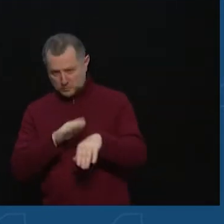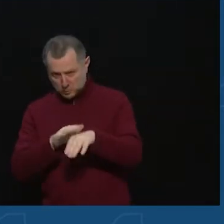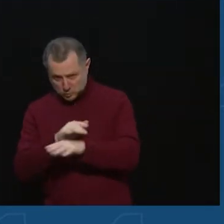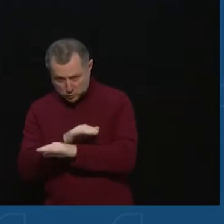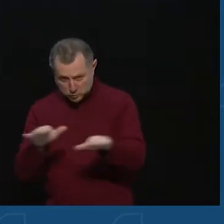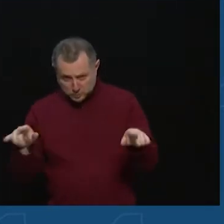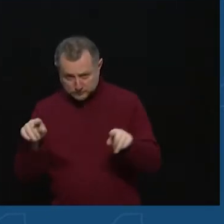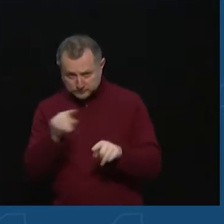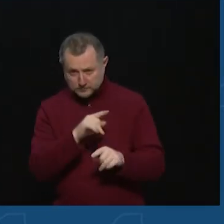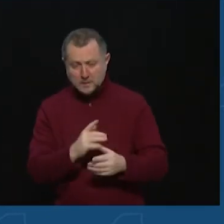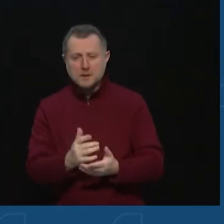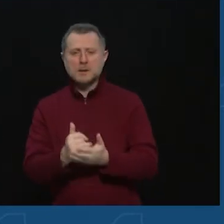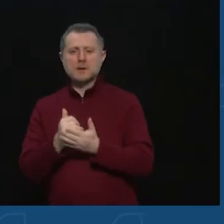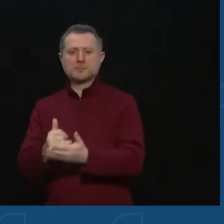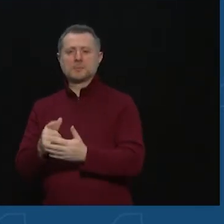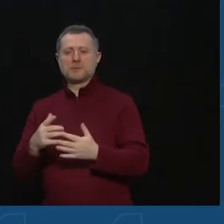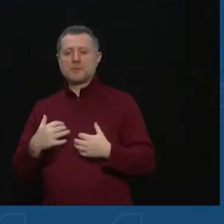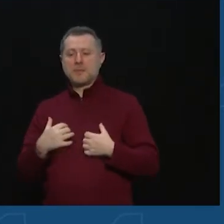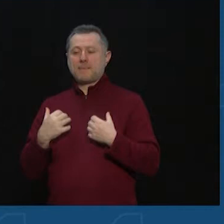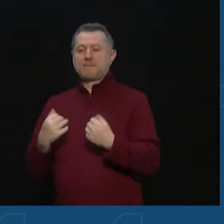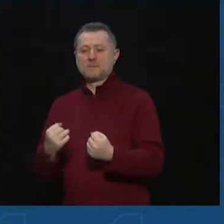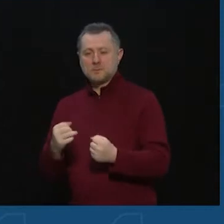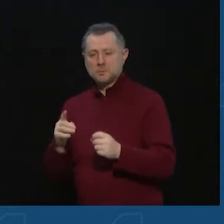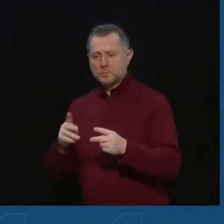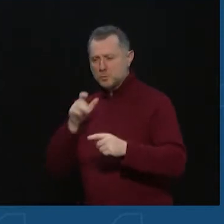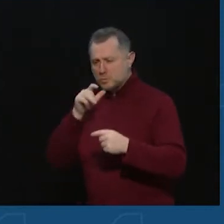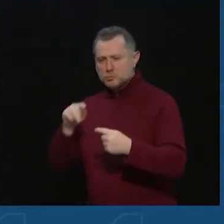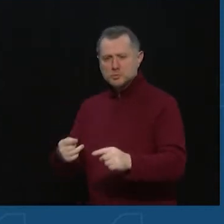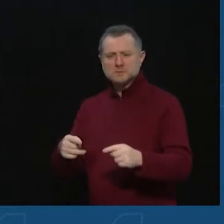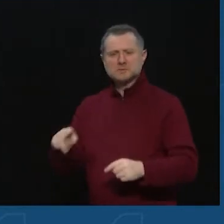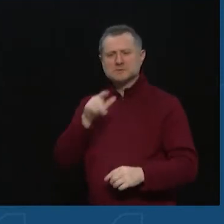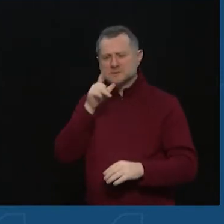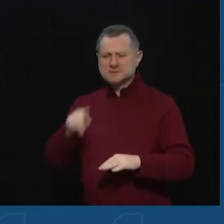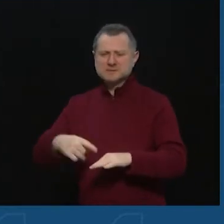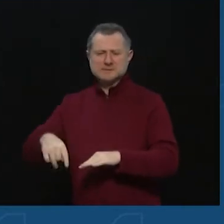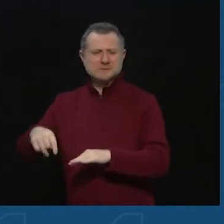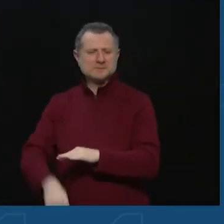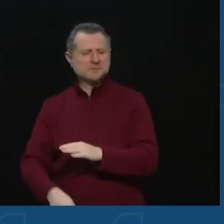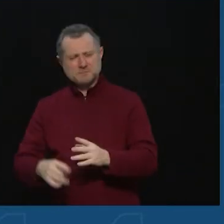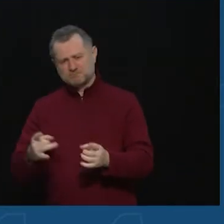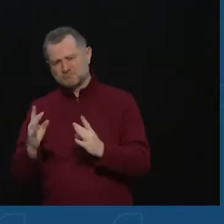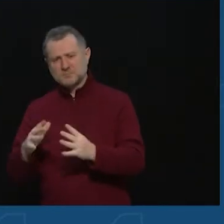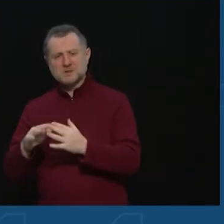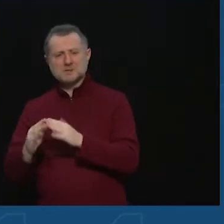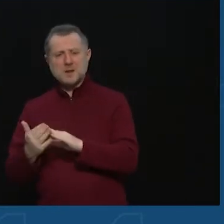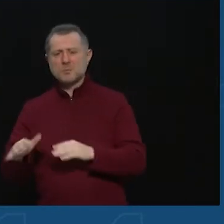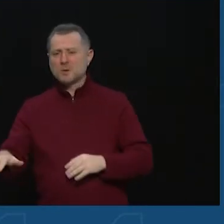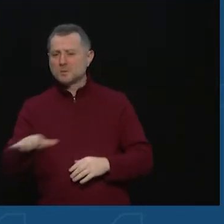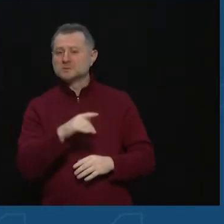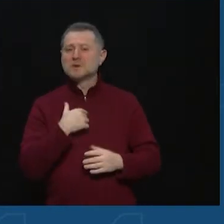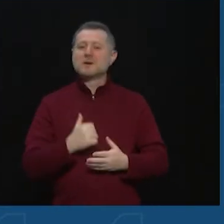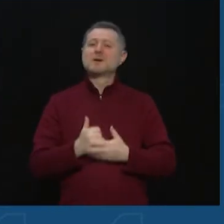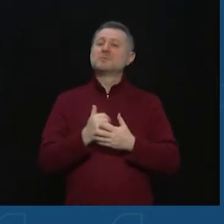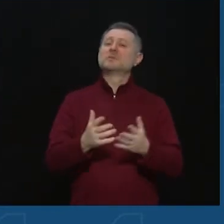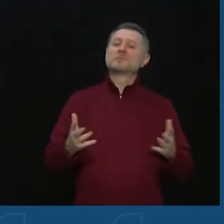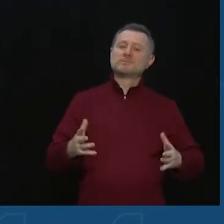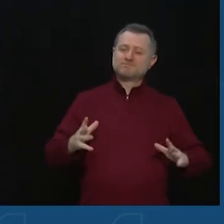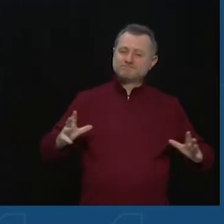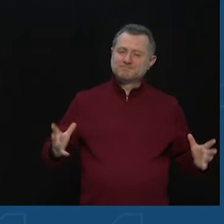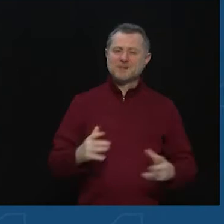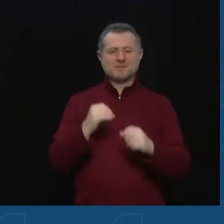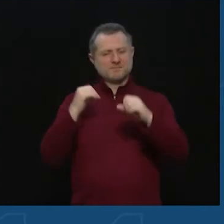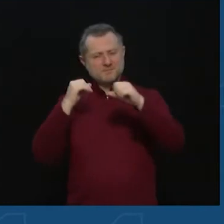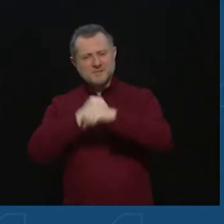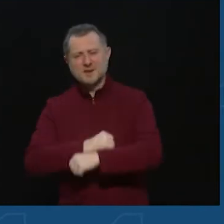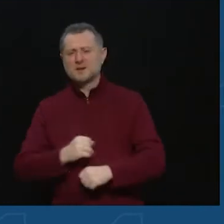that are so deep in our communities and help us fight the specter of gun violence. Because there are guns coming in